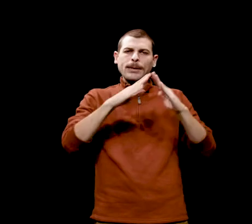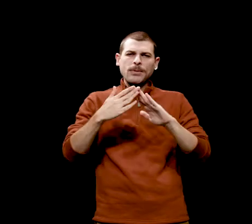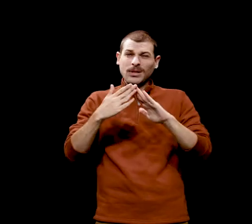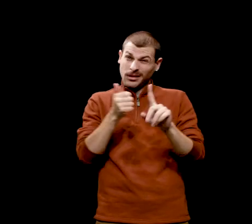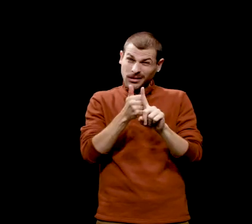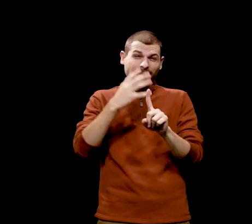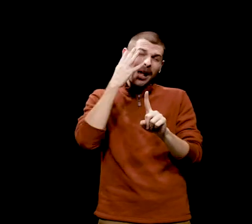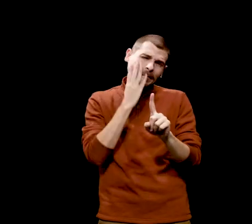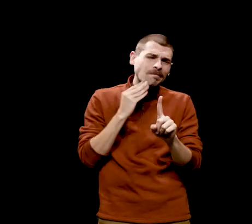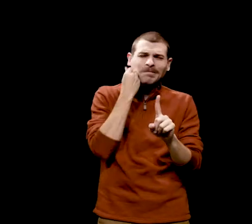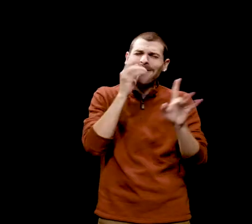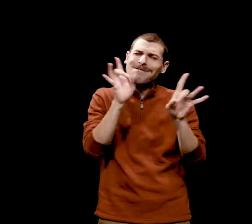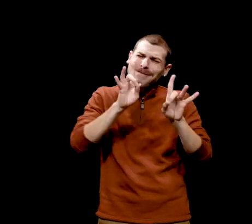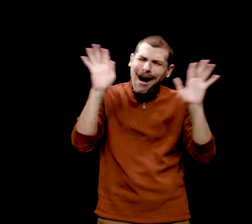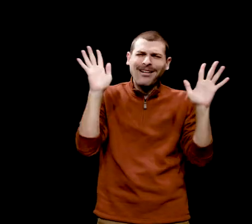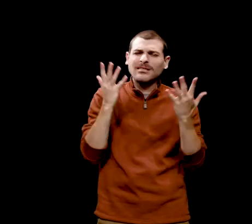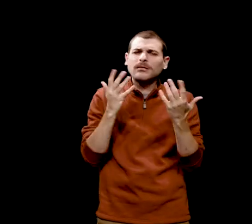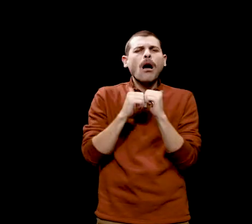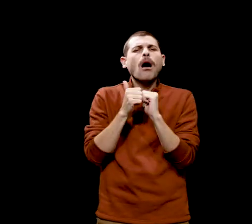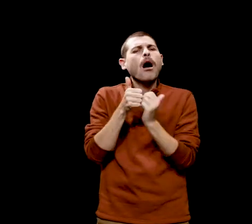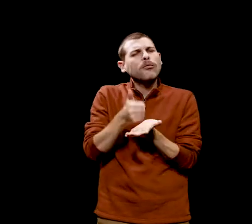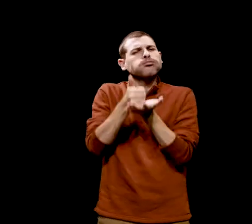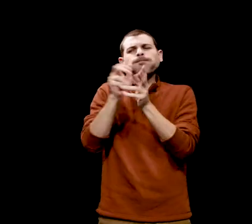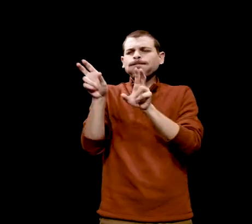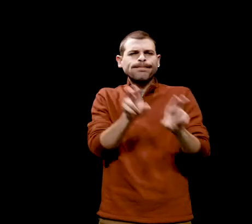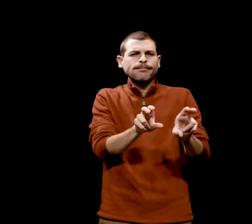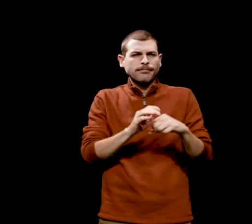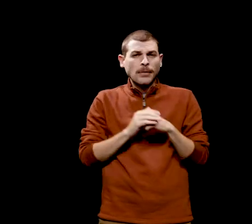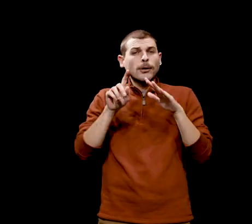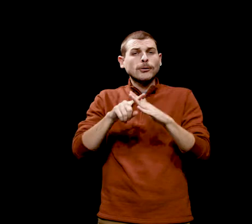violence? We will begin with Sarah Iannarone.